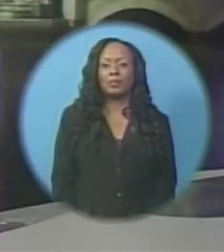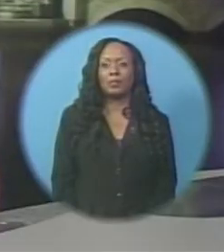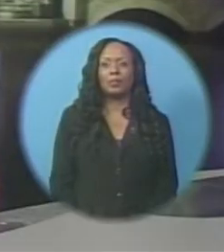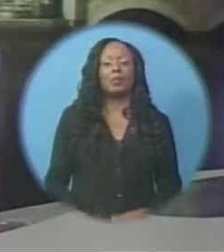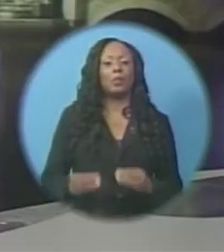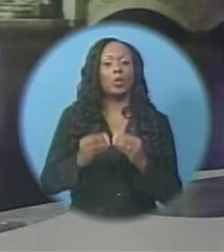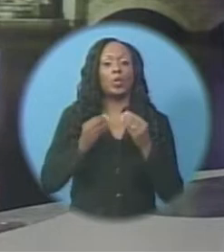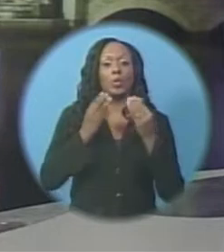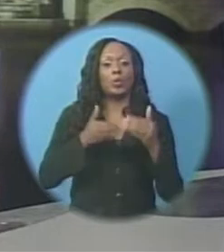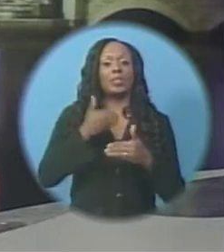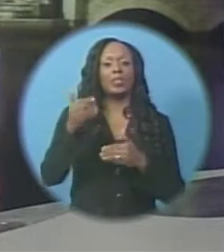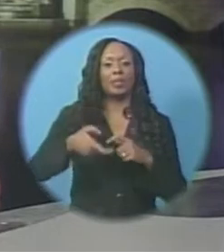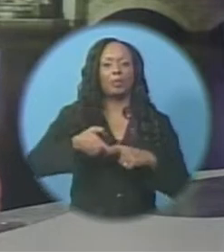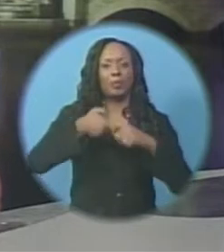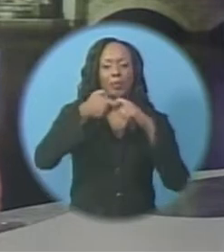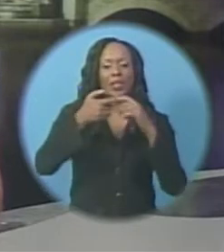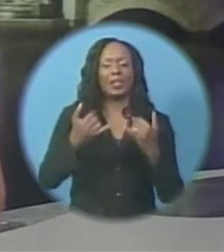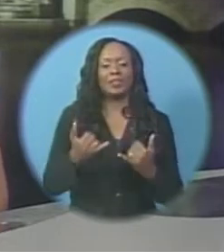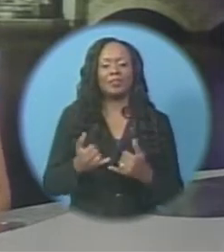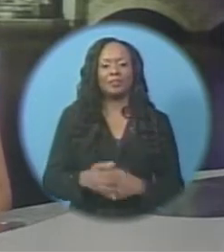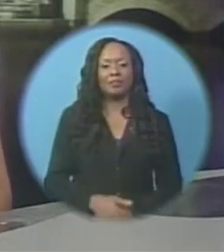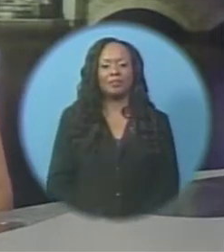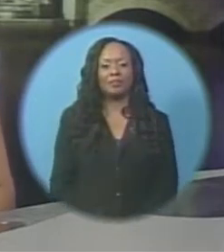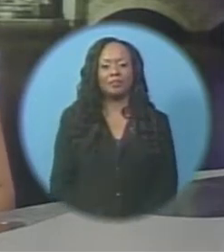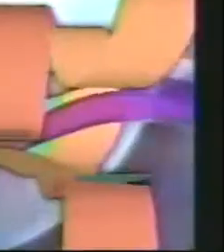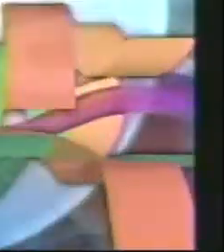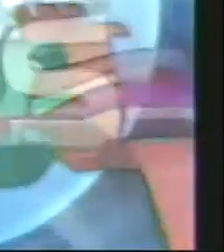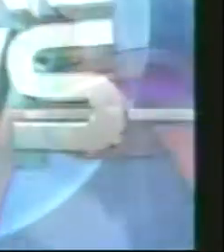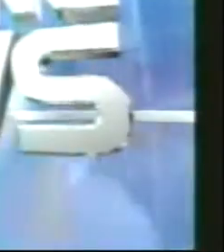Well, stay with us. We'll have more news just after the break.